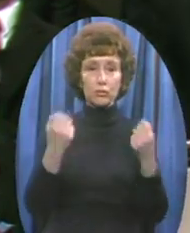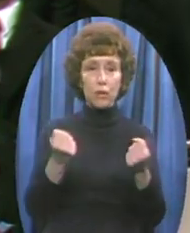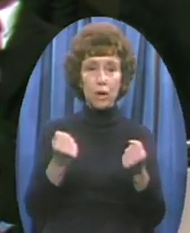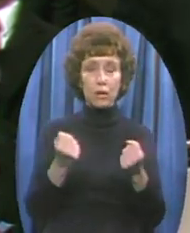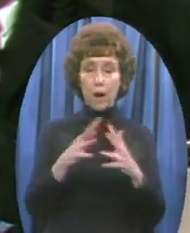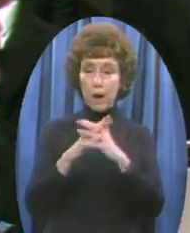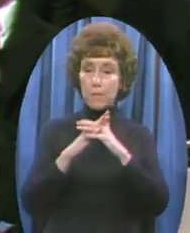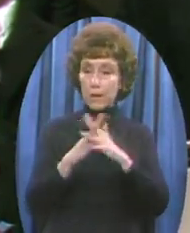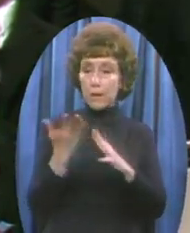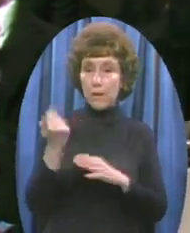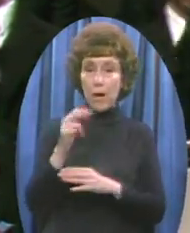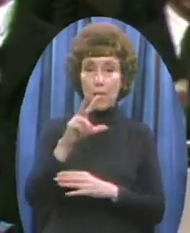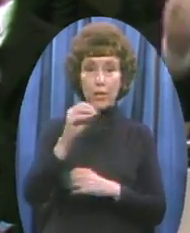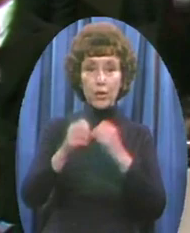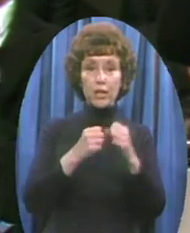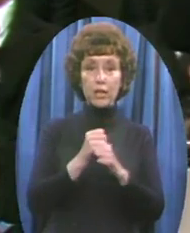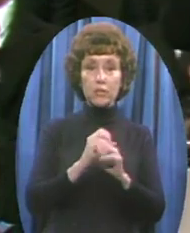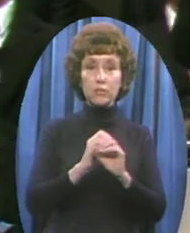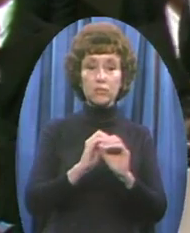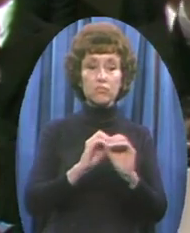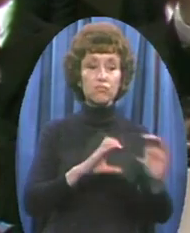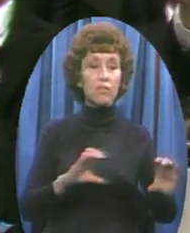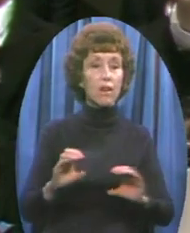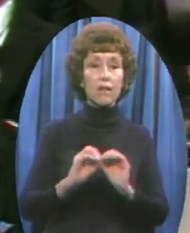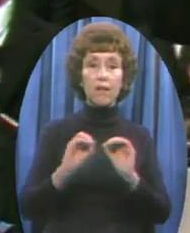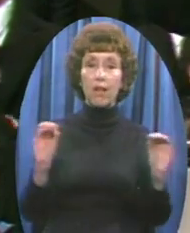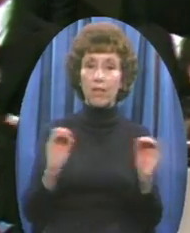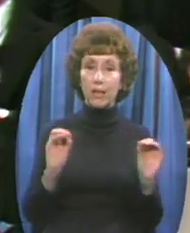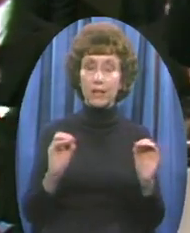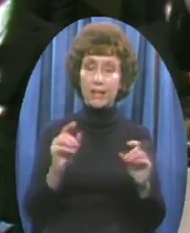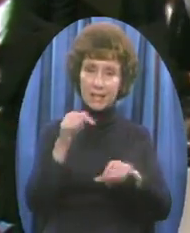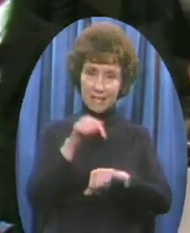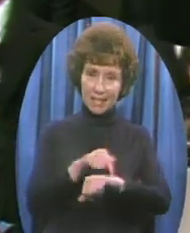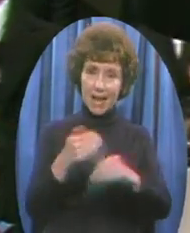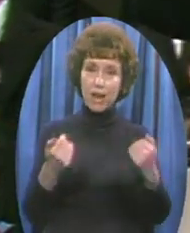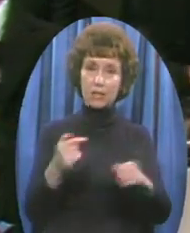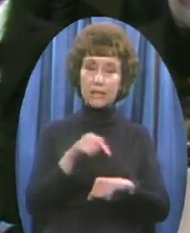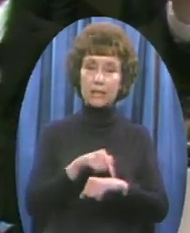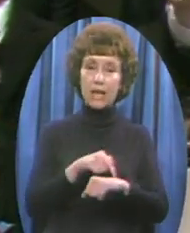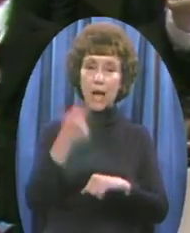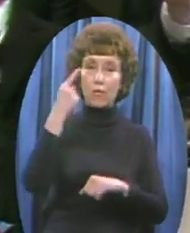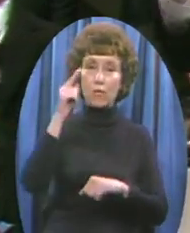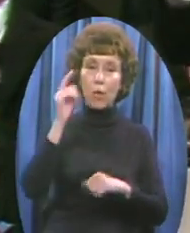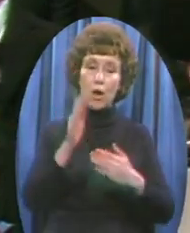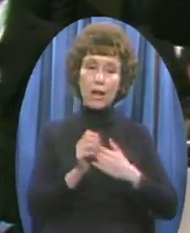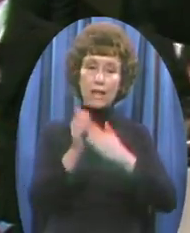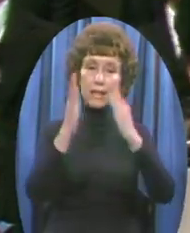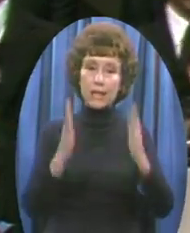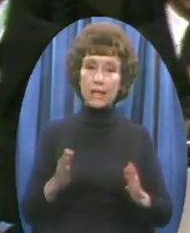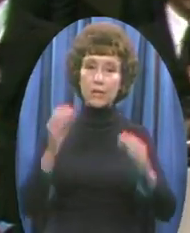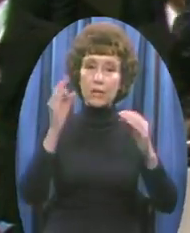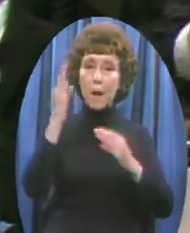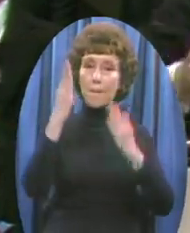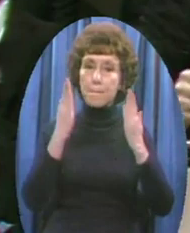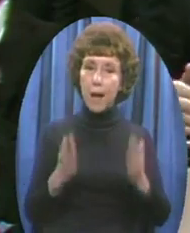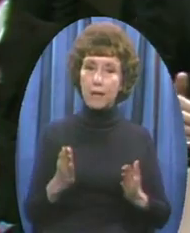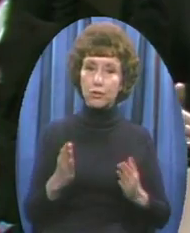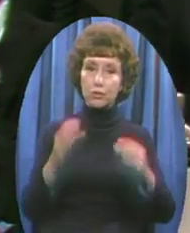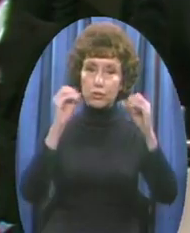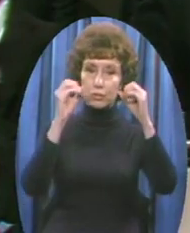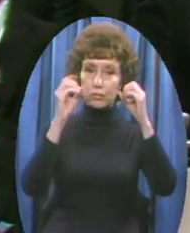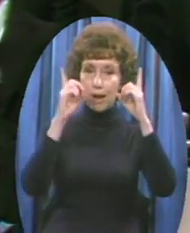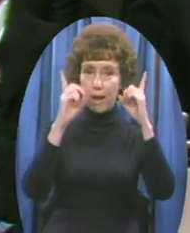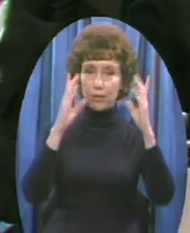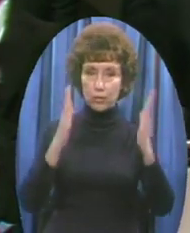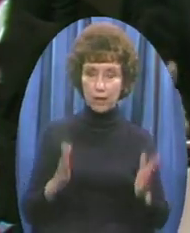Nothing. The time has come for leaders in America, pastors and educators and military leaders